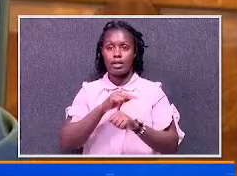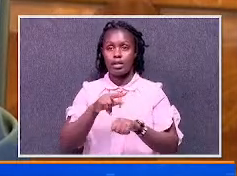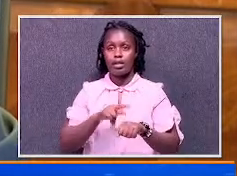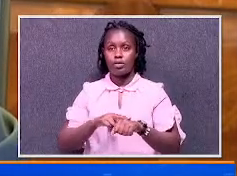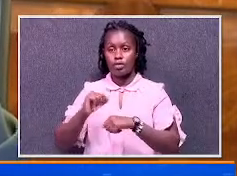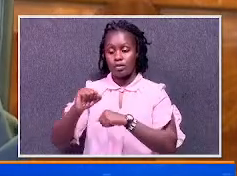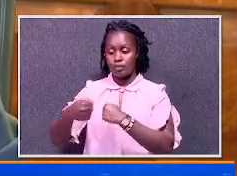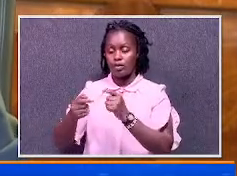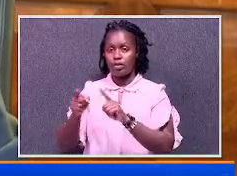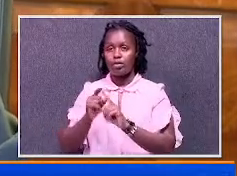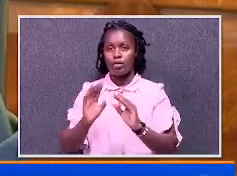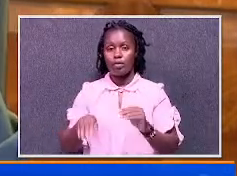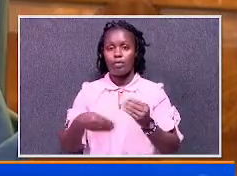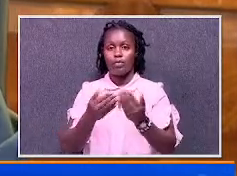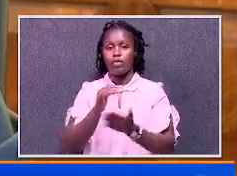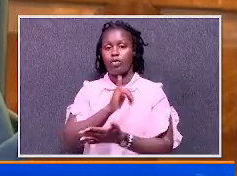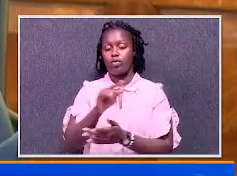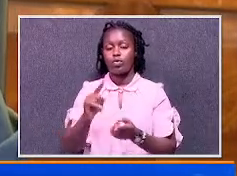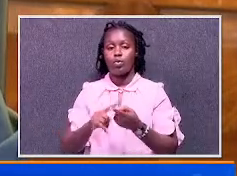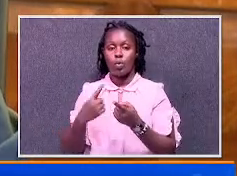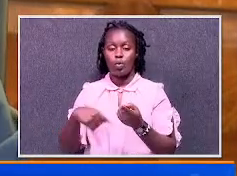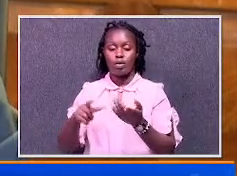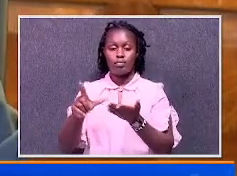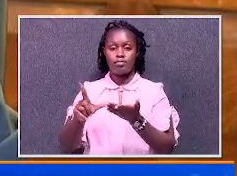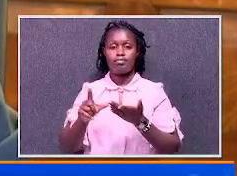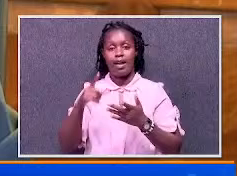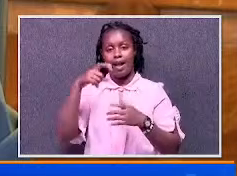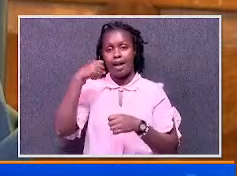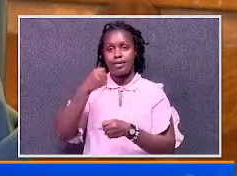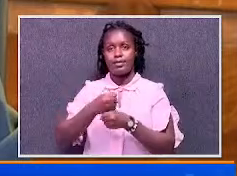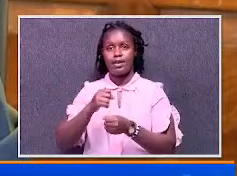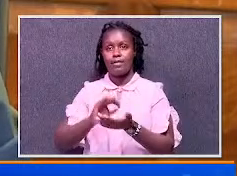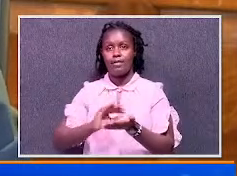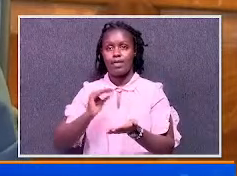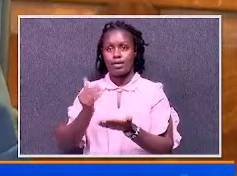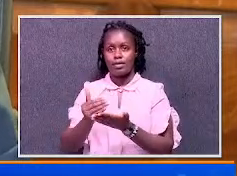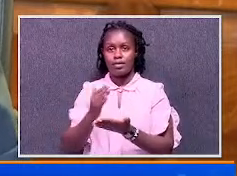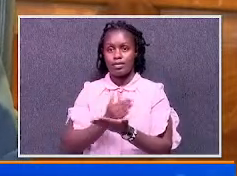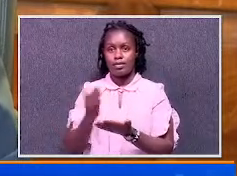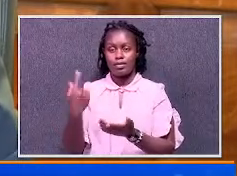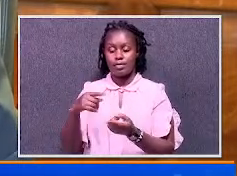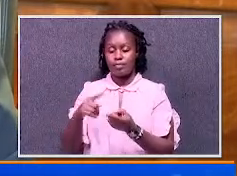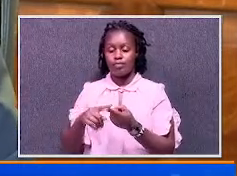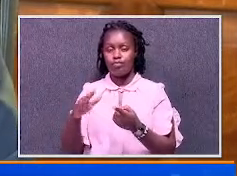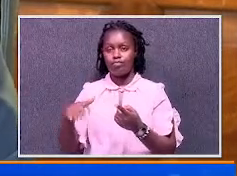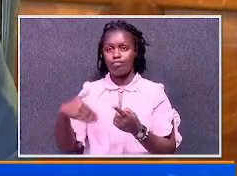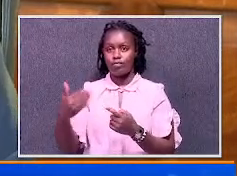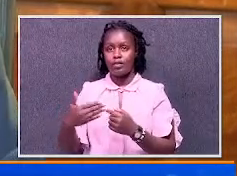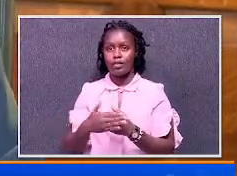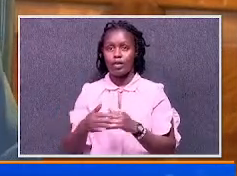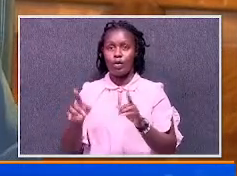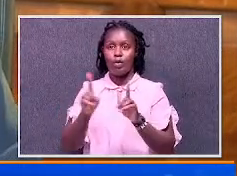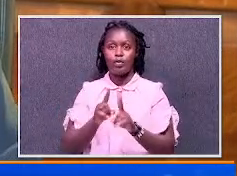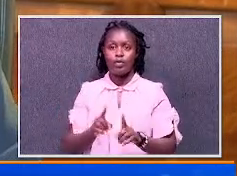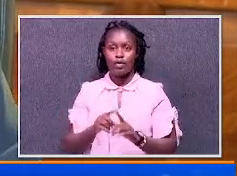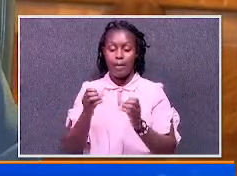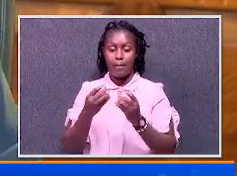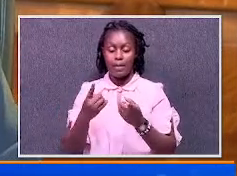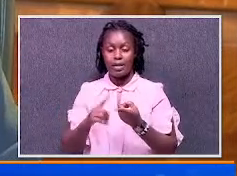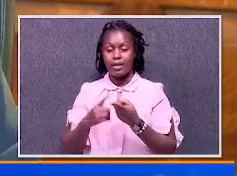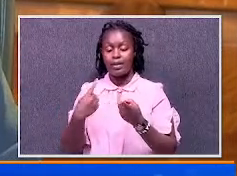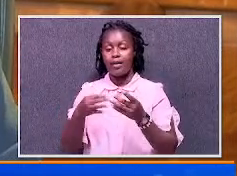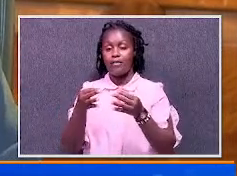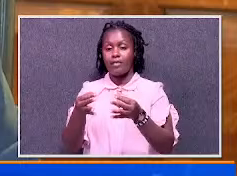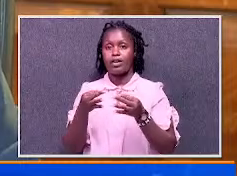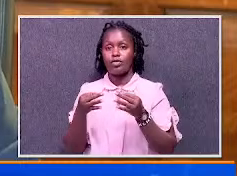also provide those who borrow from Hustlers Fund some cushion for a rainy day. And like many financial products